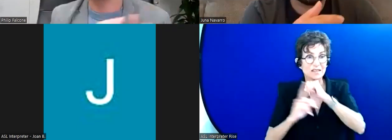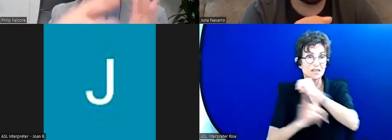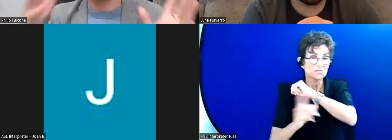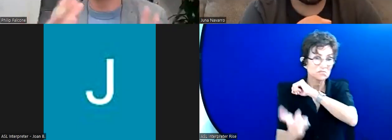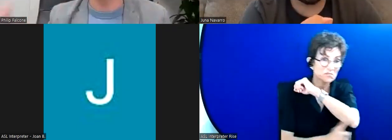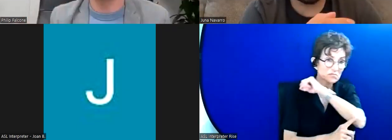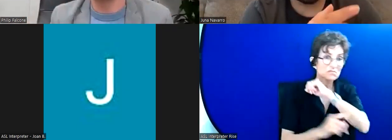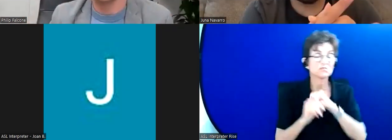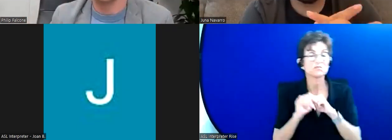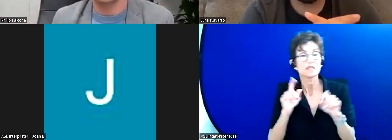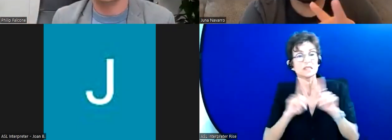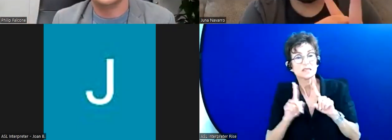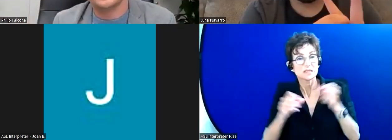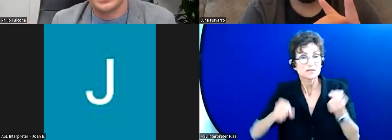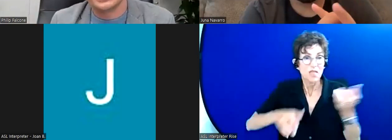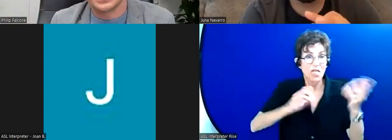whatever, fill in the blank,